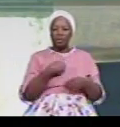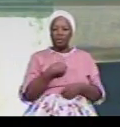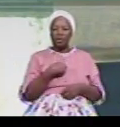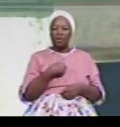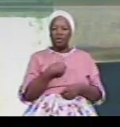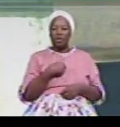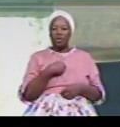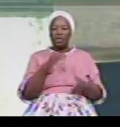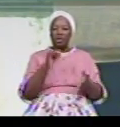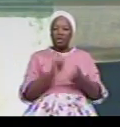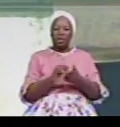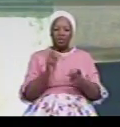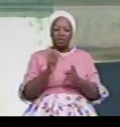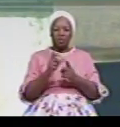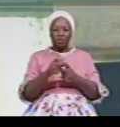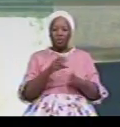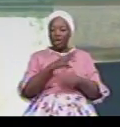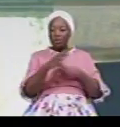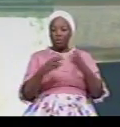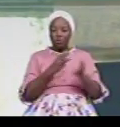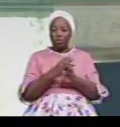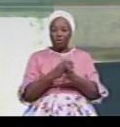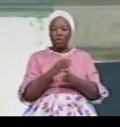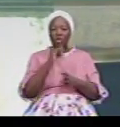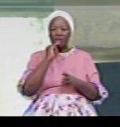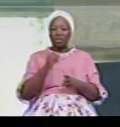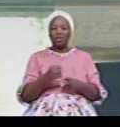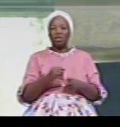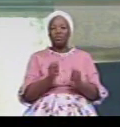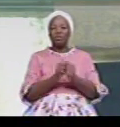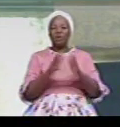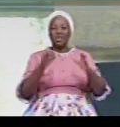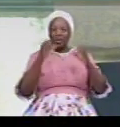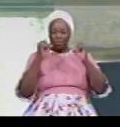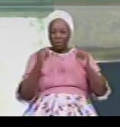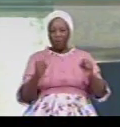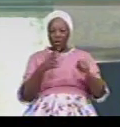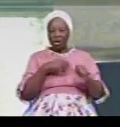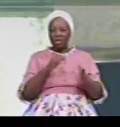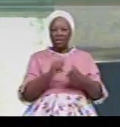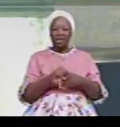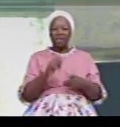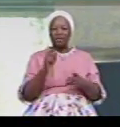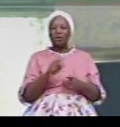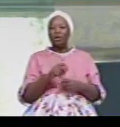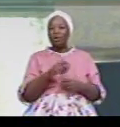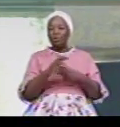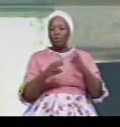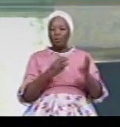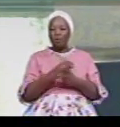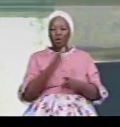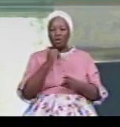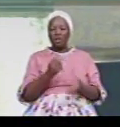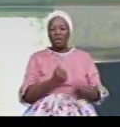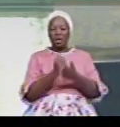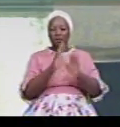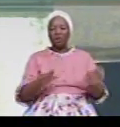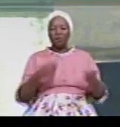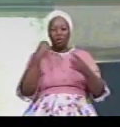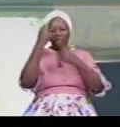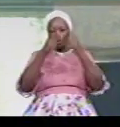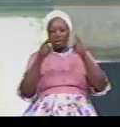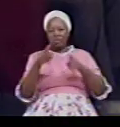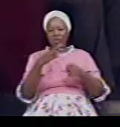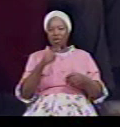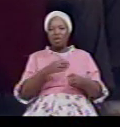is powerless. That world is helpless. Concerning you, the world is